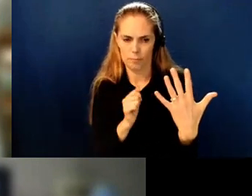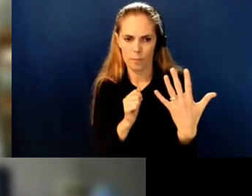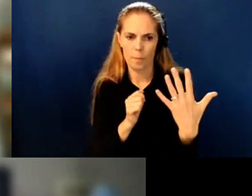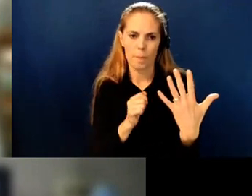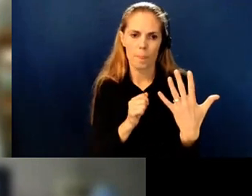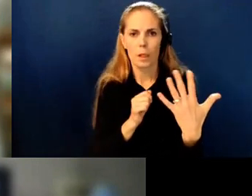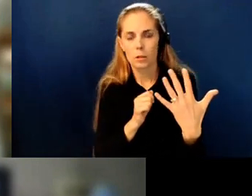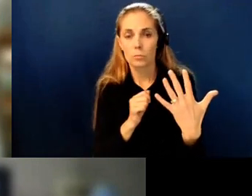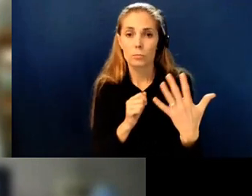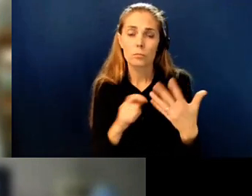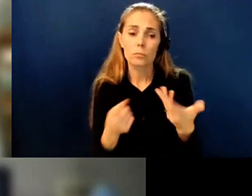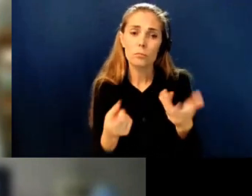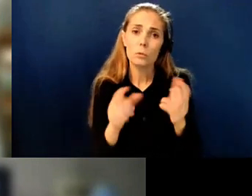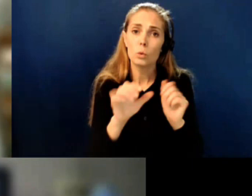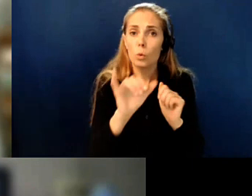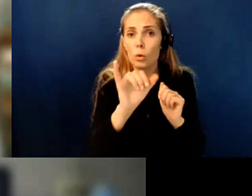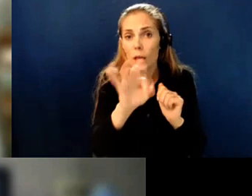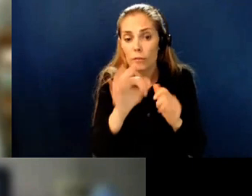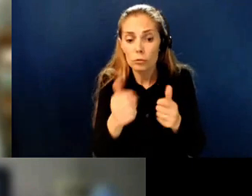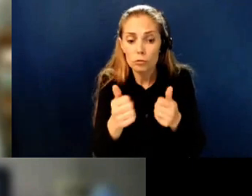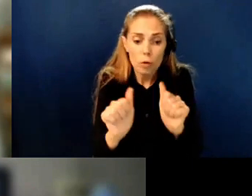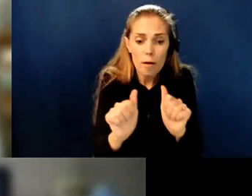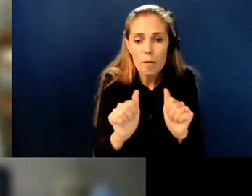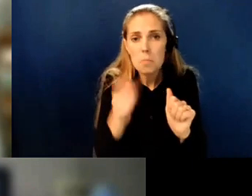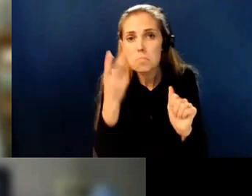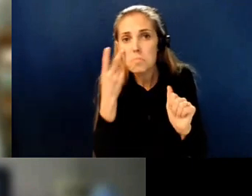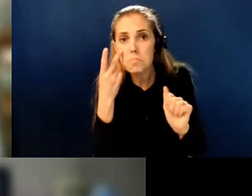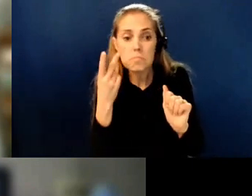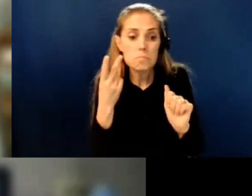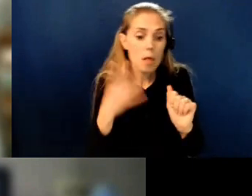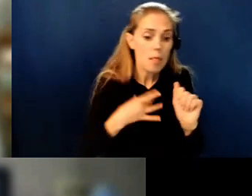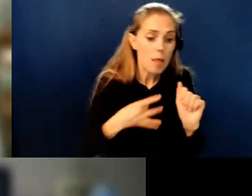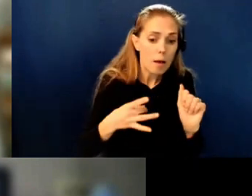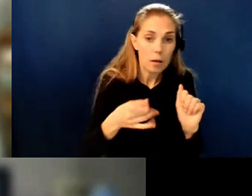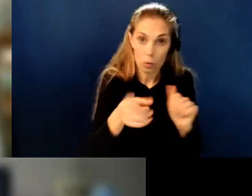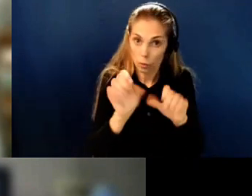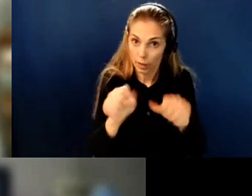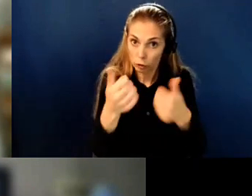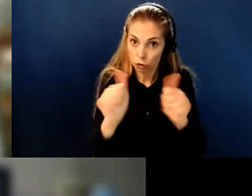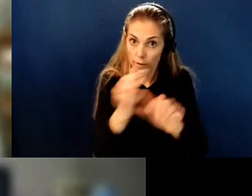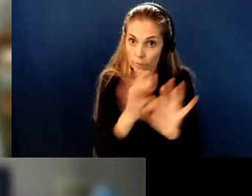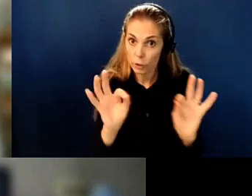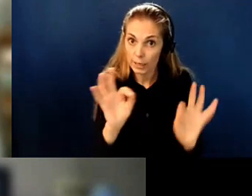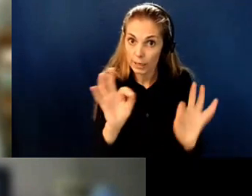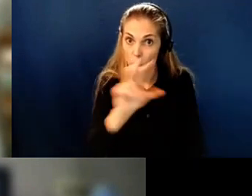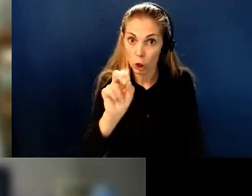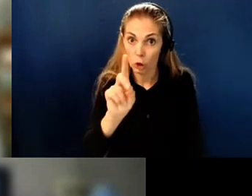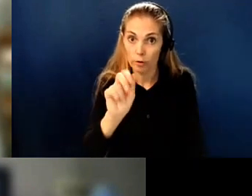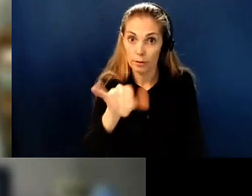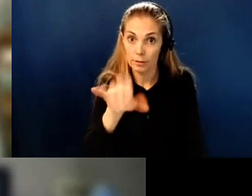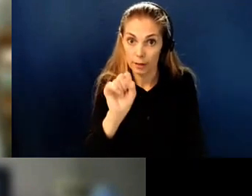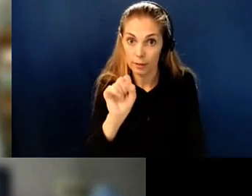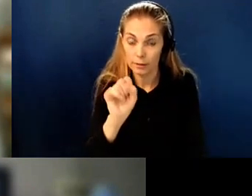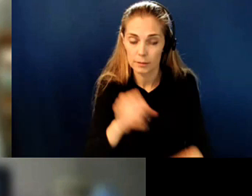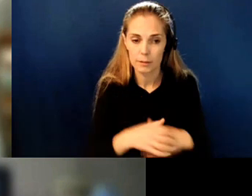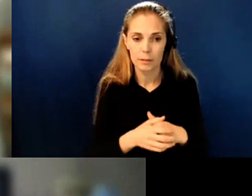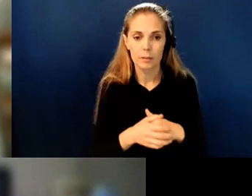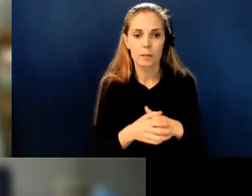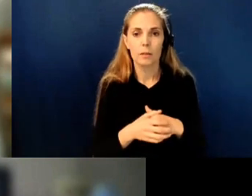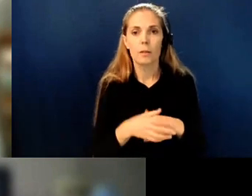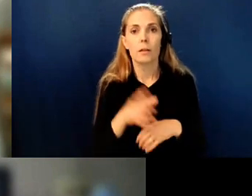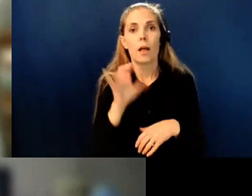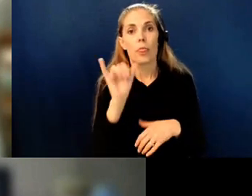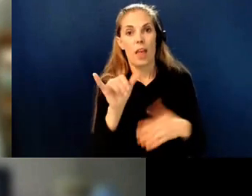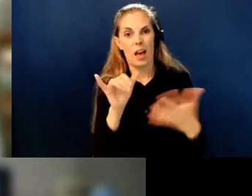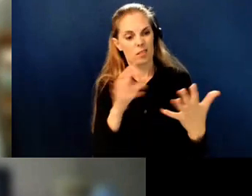it's useful as well. So you could try it for 30 days and see if that works for you. The 5 accounts, it's almost like giving 5 staff members a cell